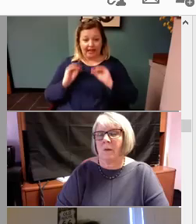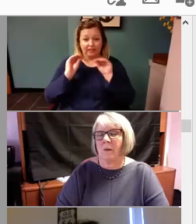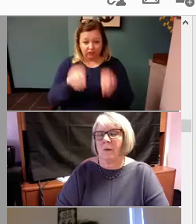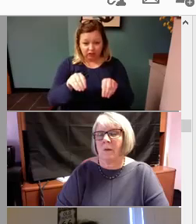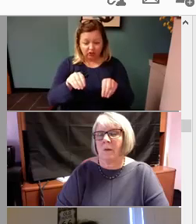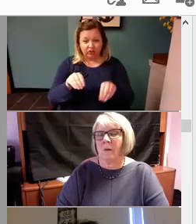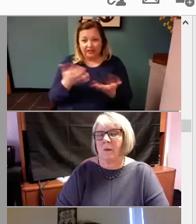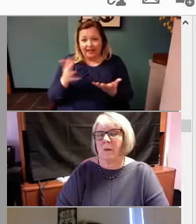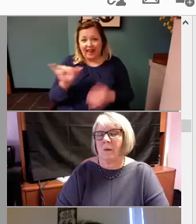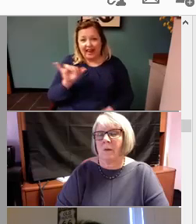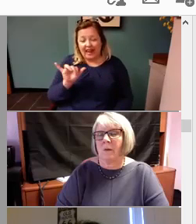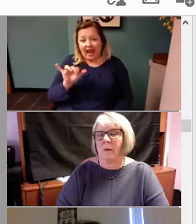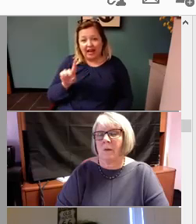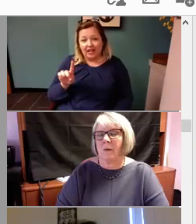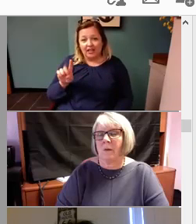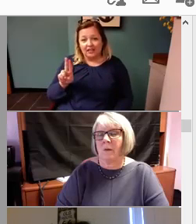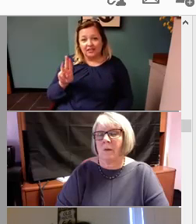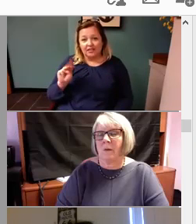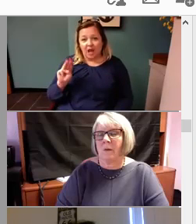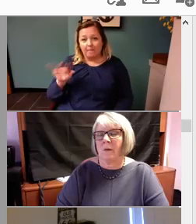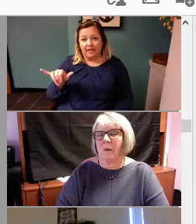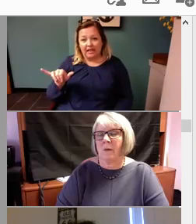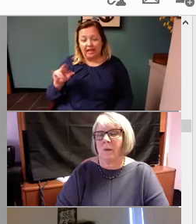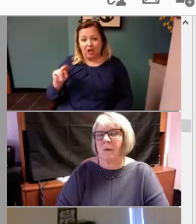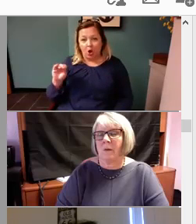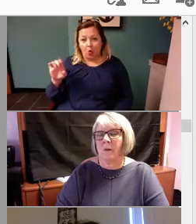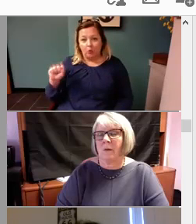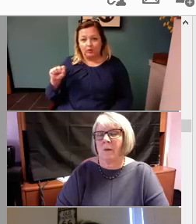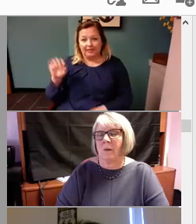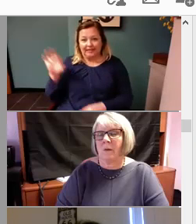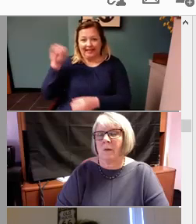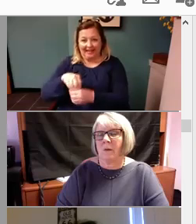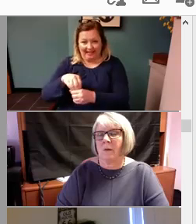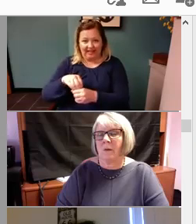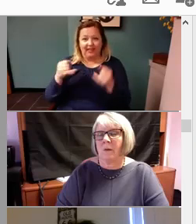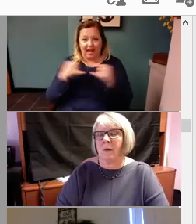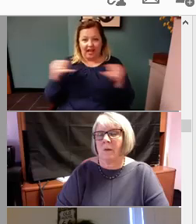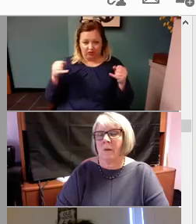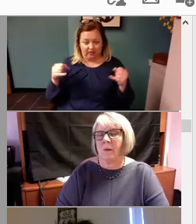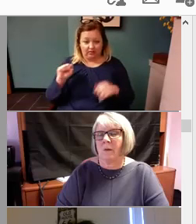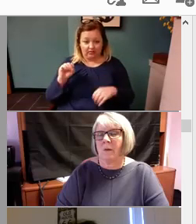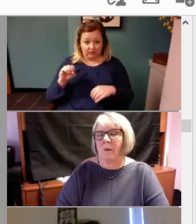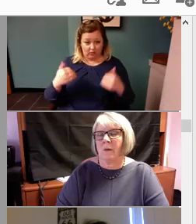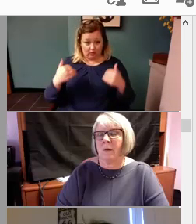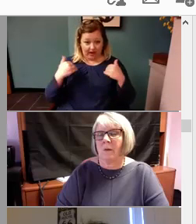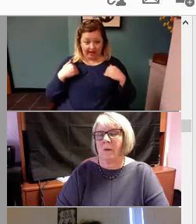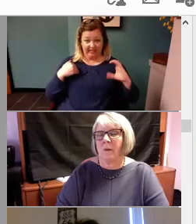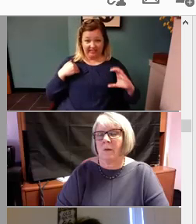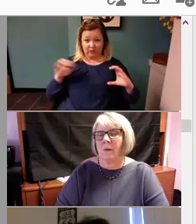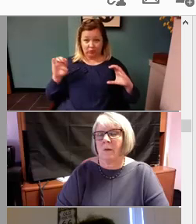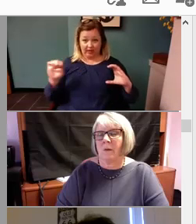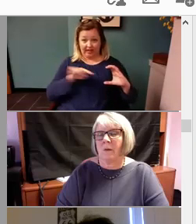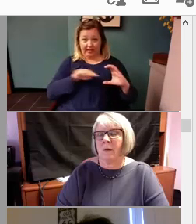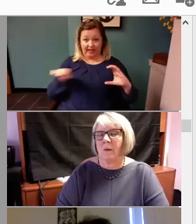let's say that we have this particular edge from C to E that has a distance of 4. So instead of designing a